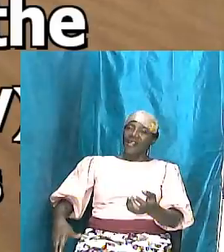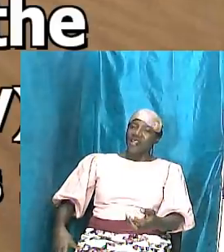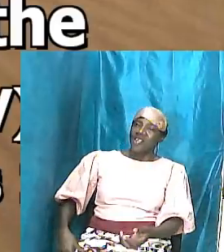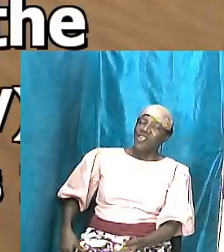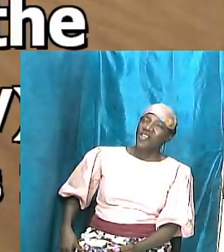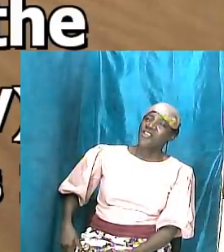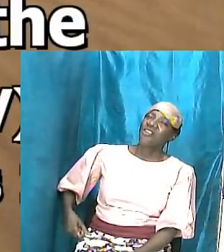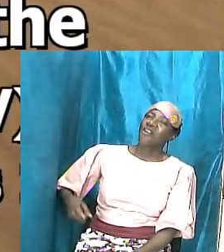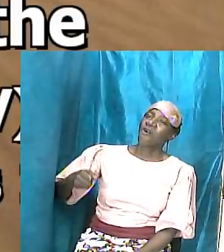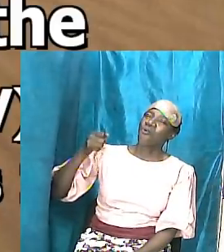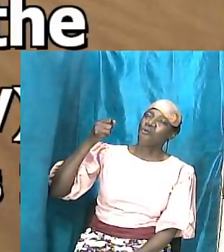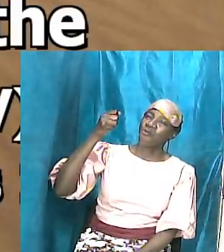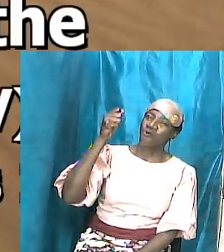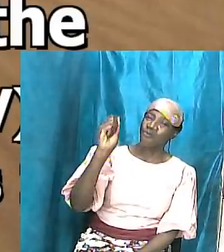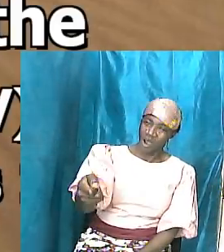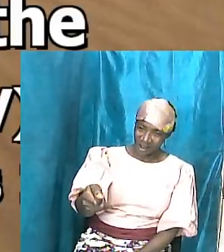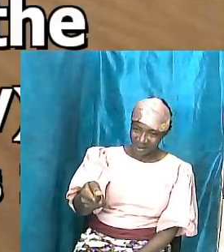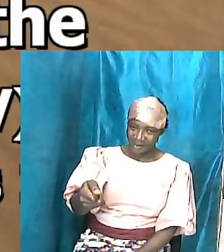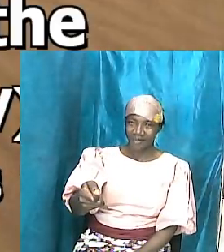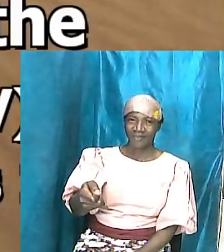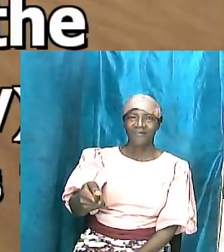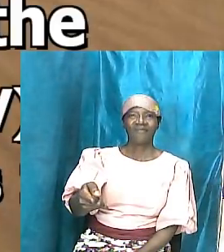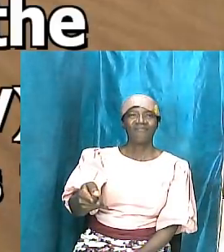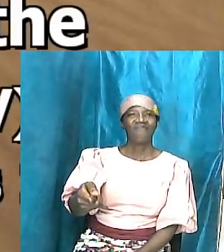Lift thou up thy rod.